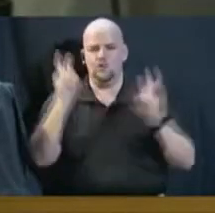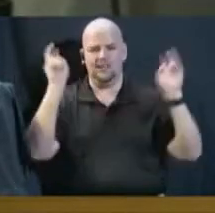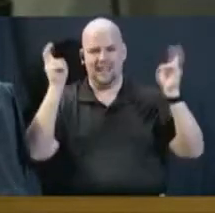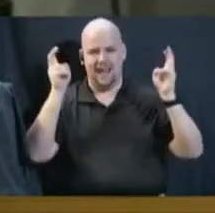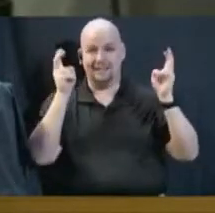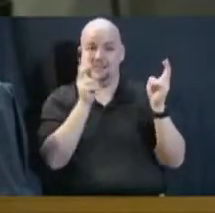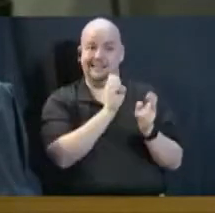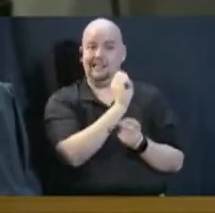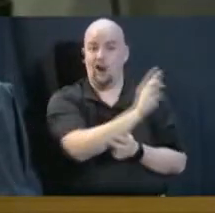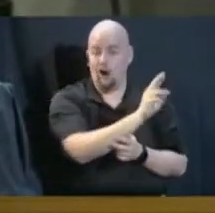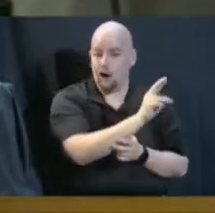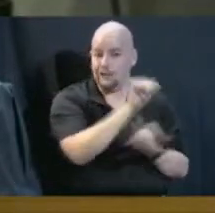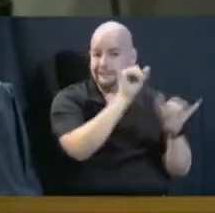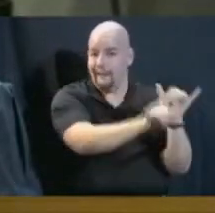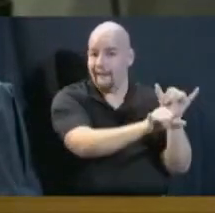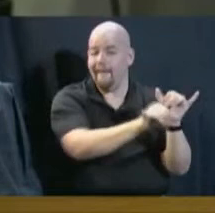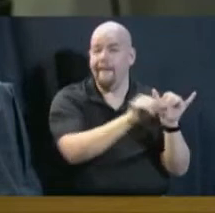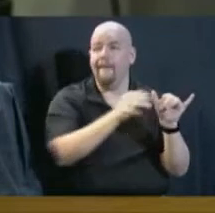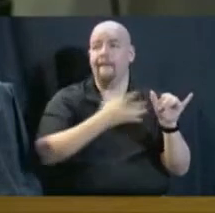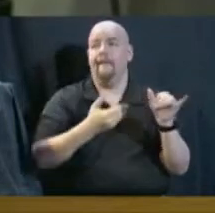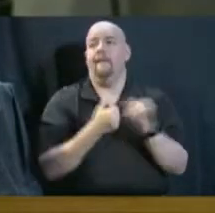in the emergency room.